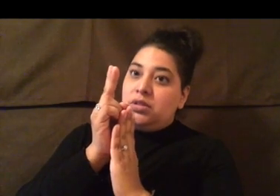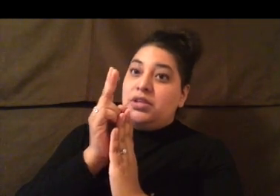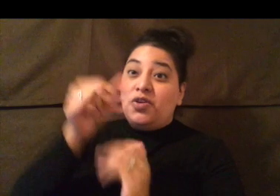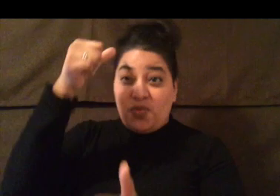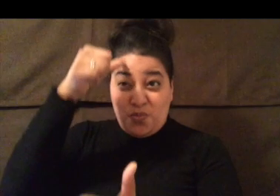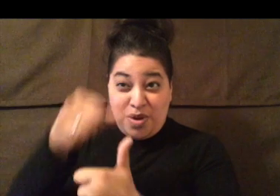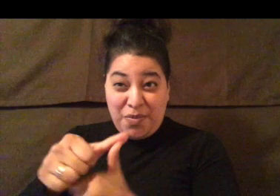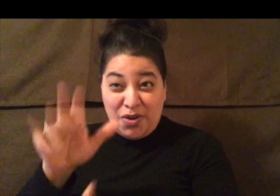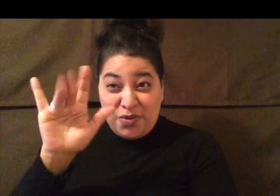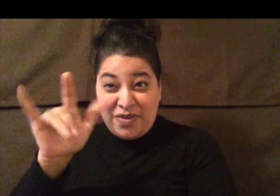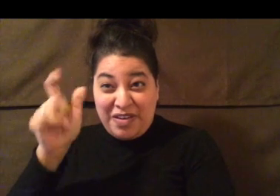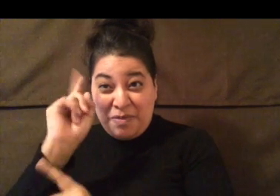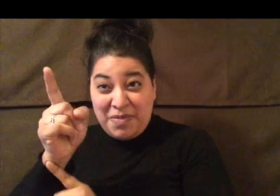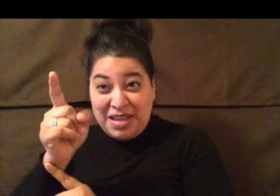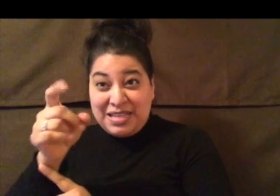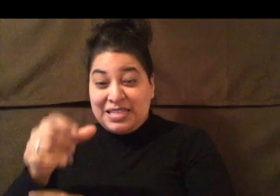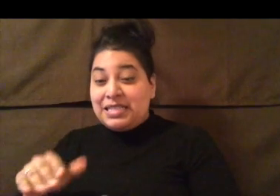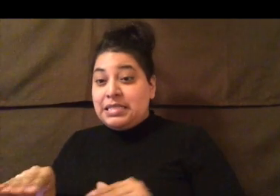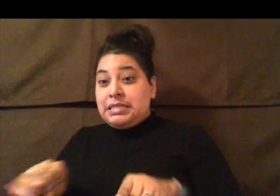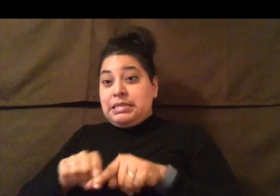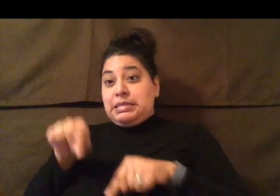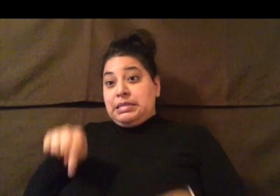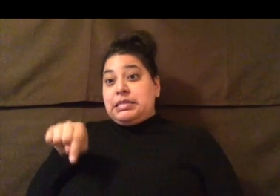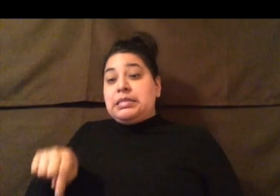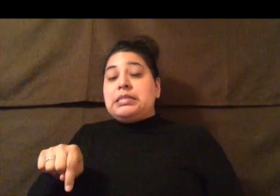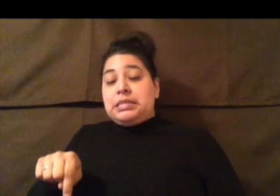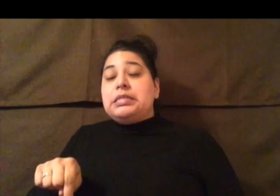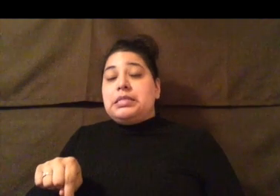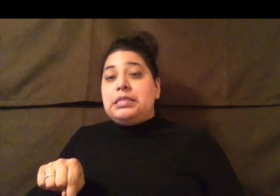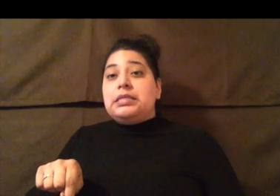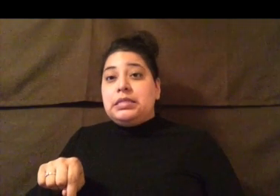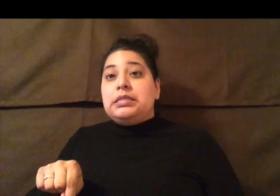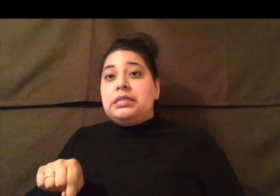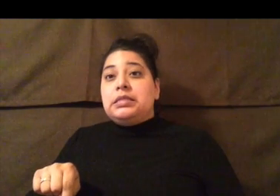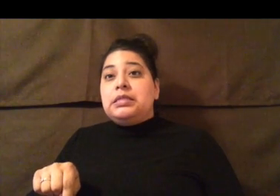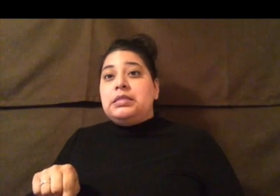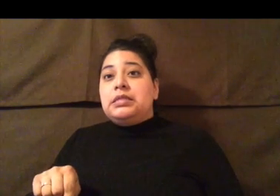hours. And remember, your 25 minutes at the bottom.